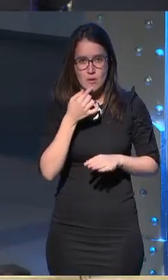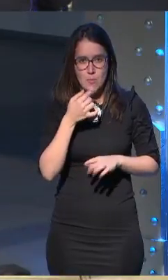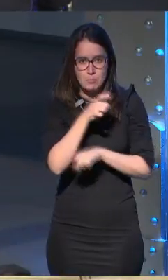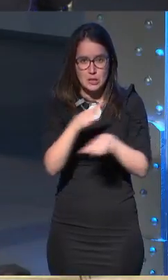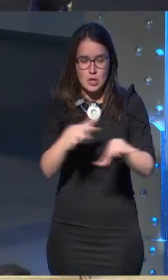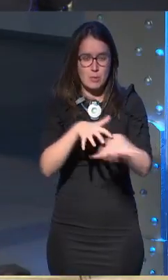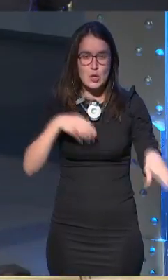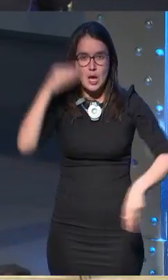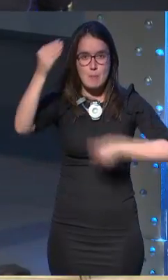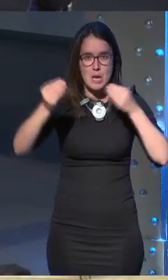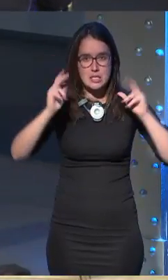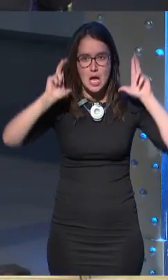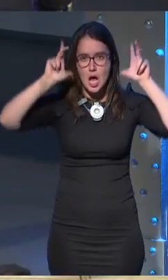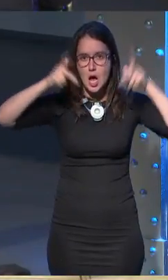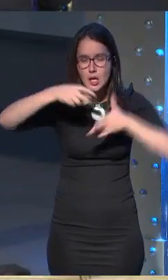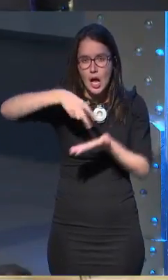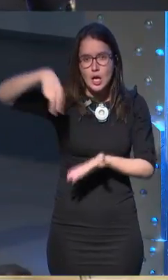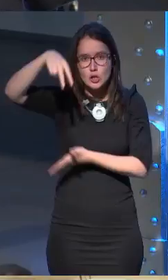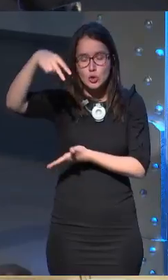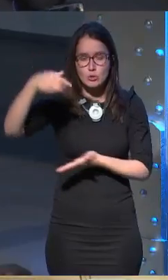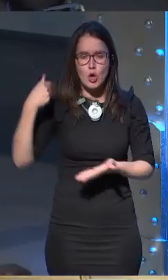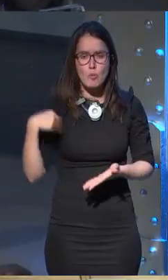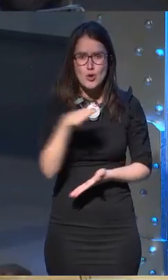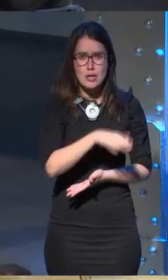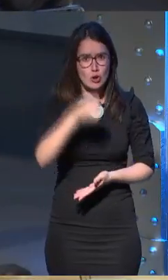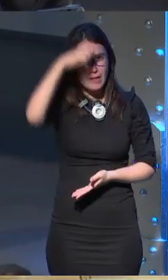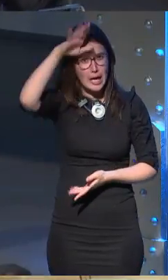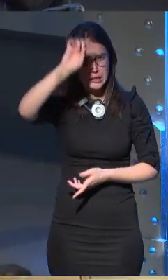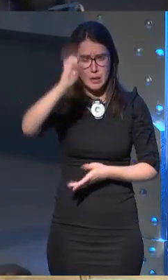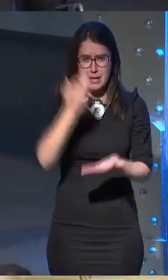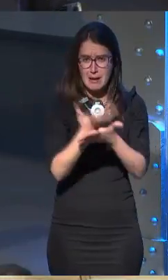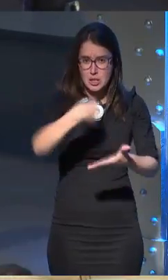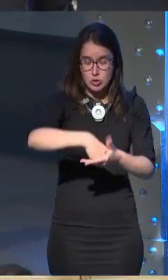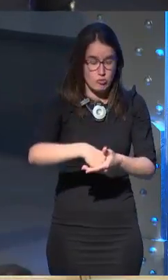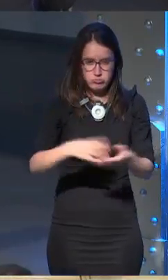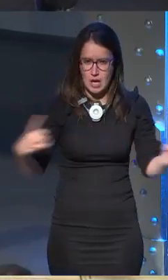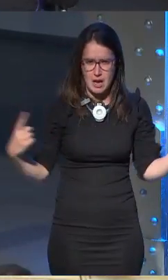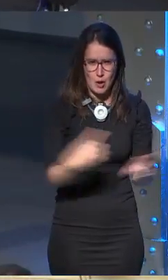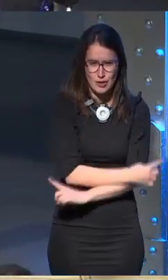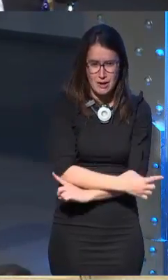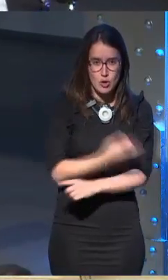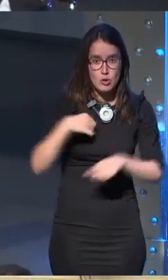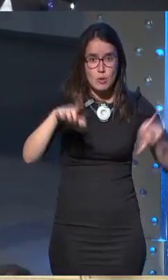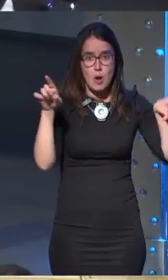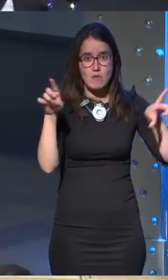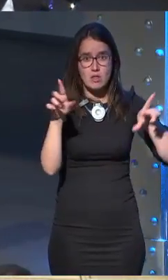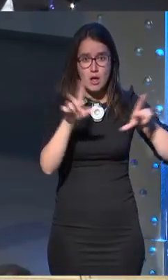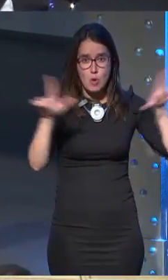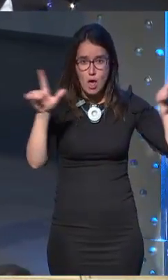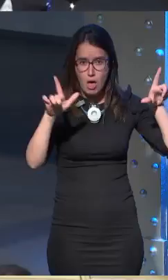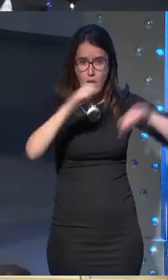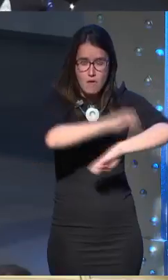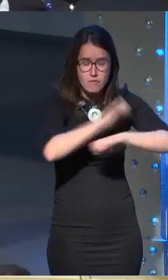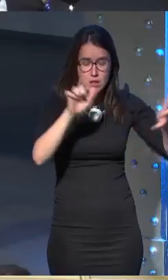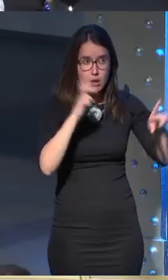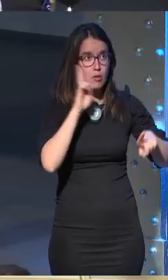straight A's. I was the opposite of that. I, you know, spent more time looking out the window or looking at the clock, trying to will it to run faster than I ever